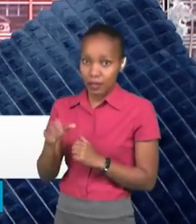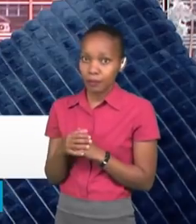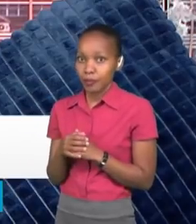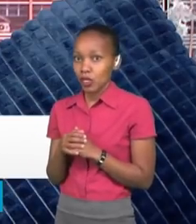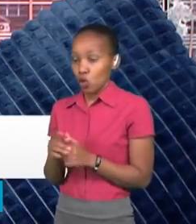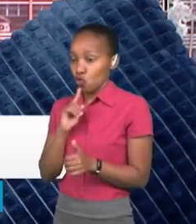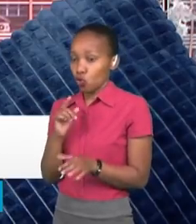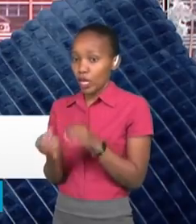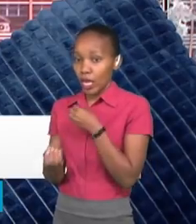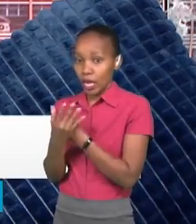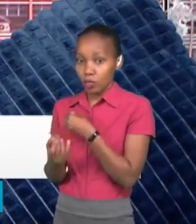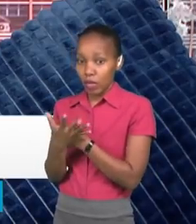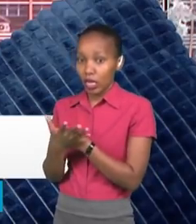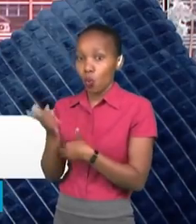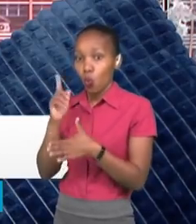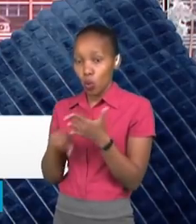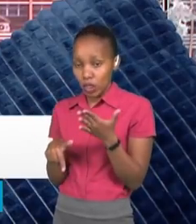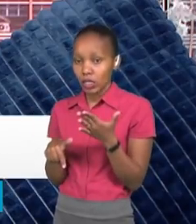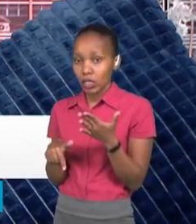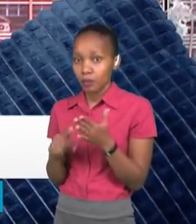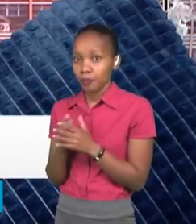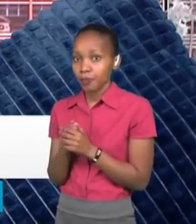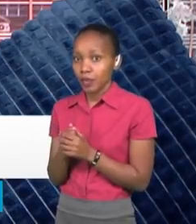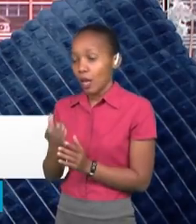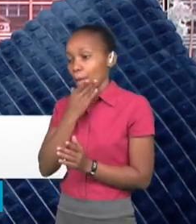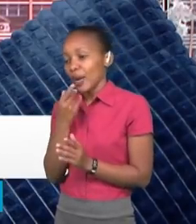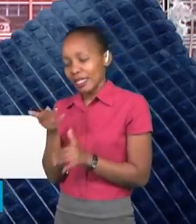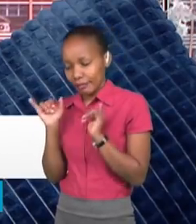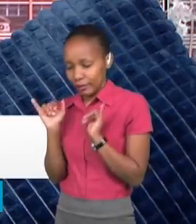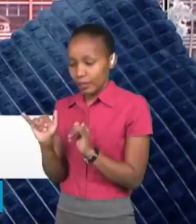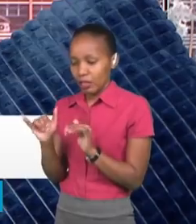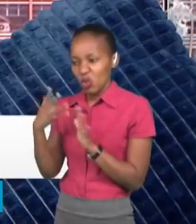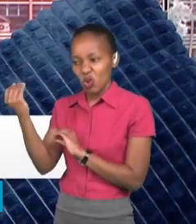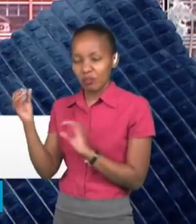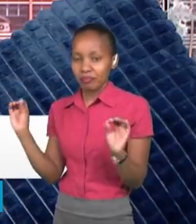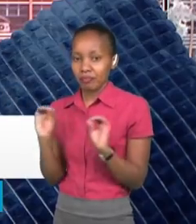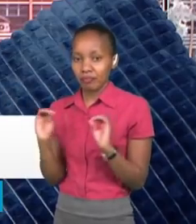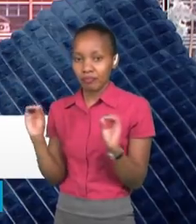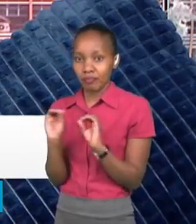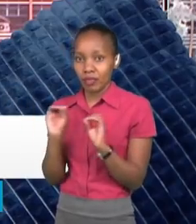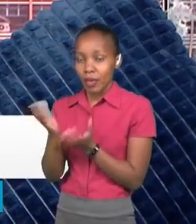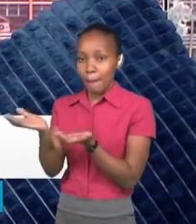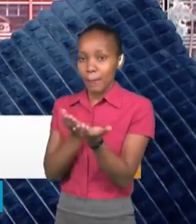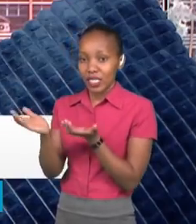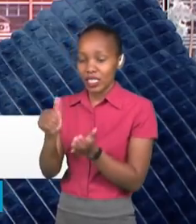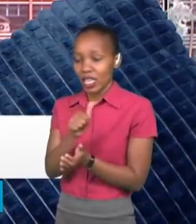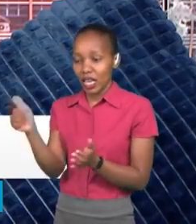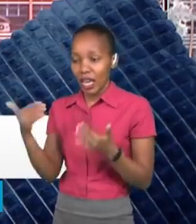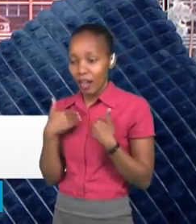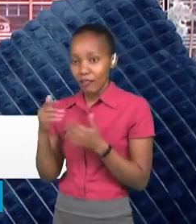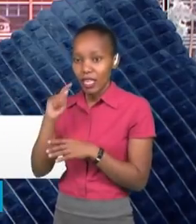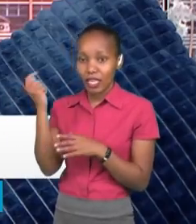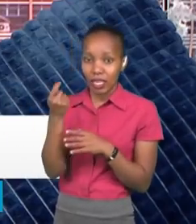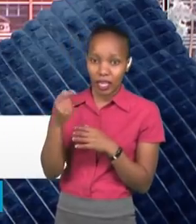that tells you that he's here to stay. Mm-hmm. Yes. Okay. And he has other business interests in Kenya. Okay.